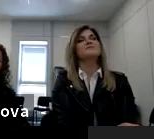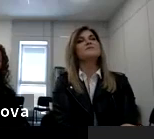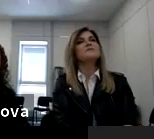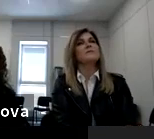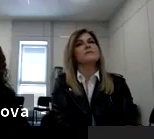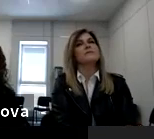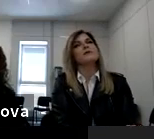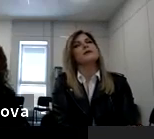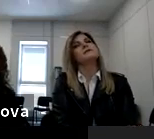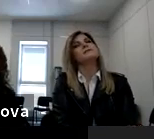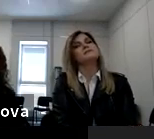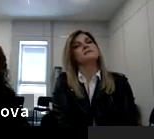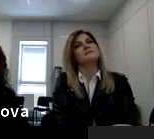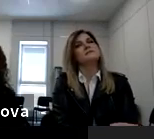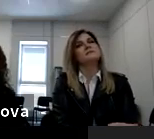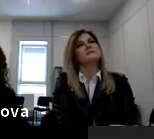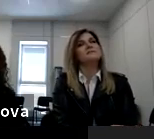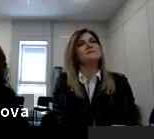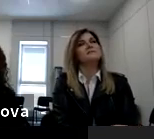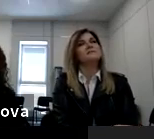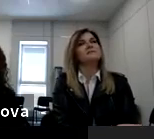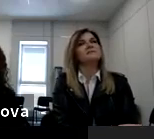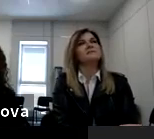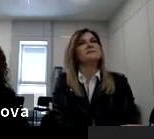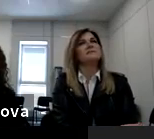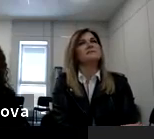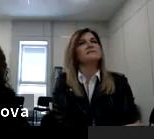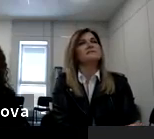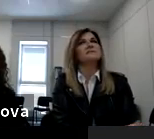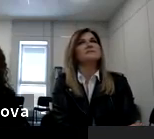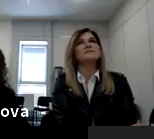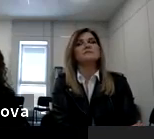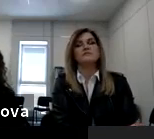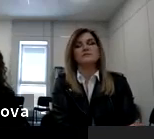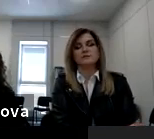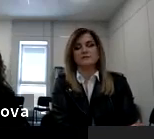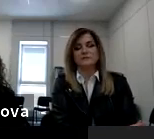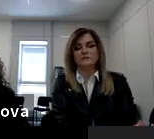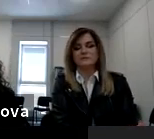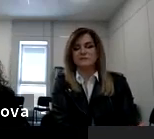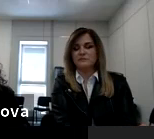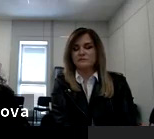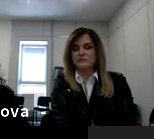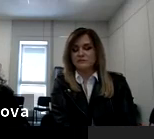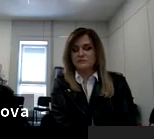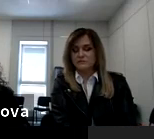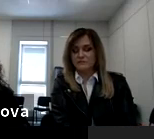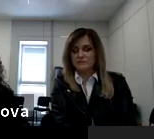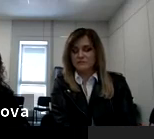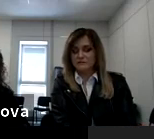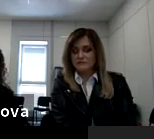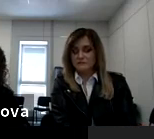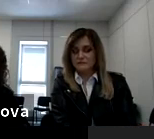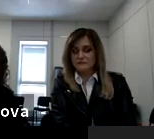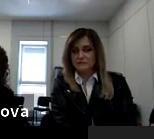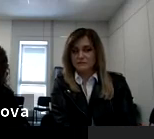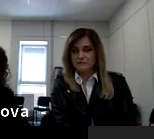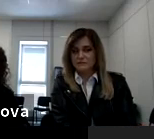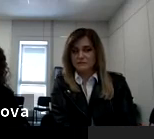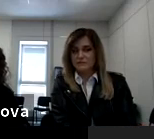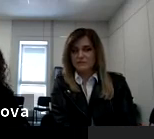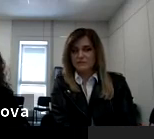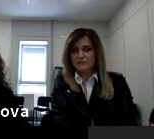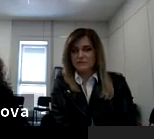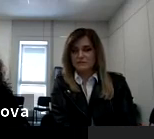have circular symmetric medium optics. It's 30 degrees. You can also use it with the